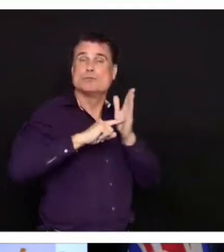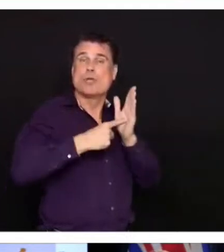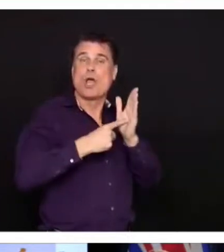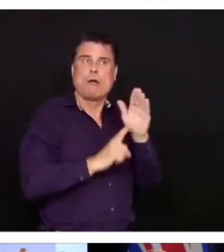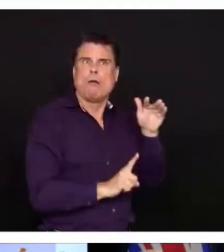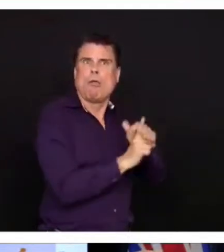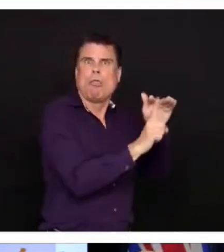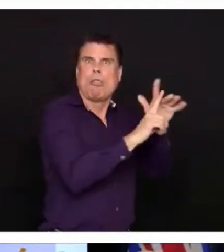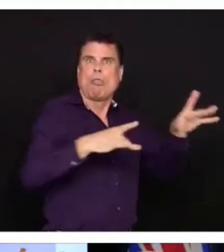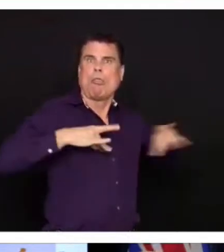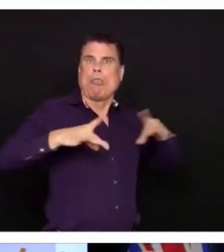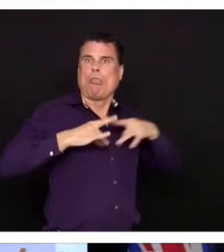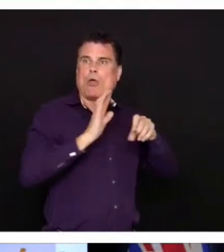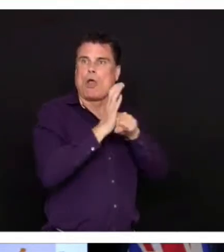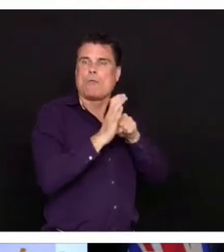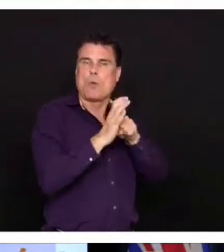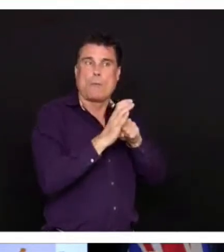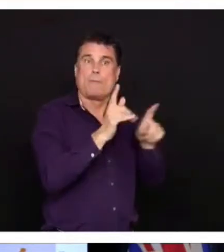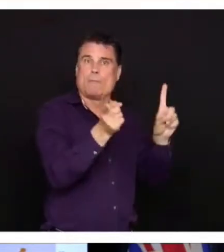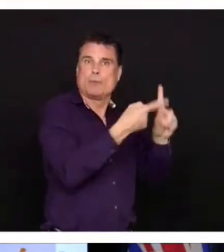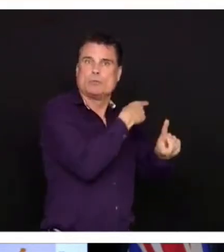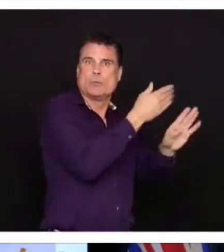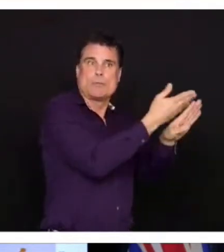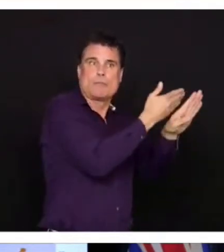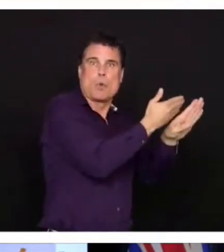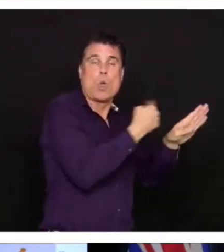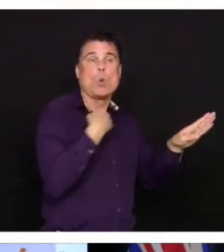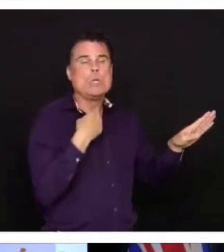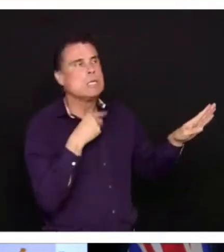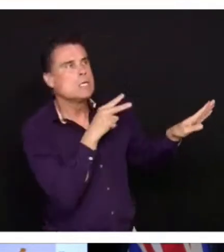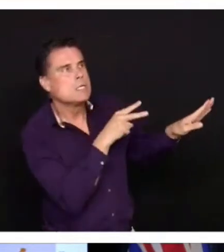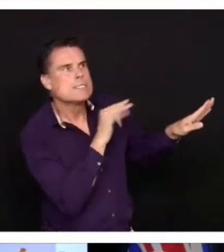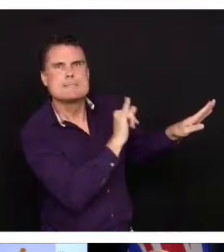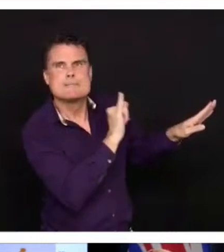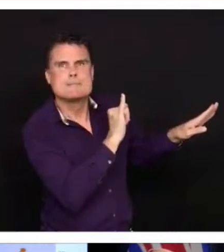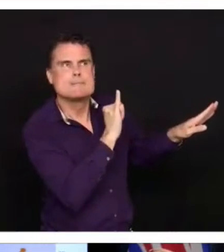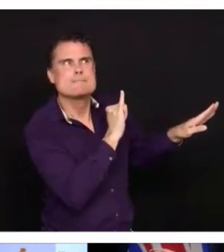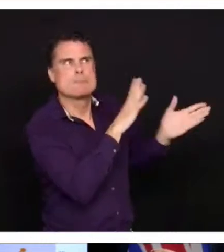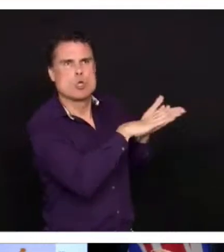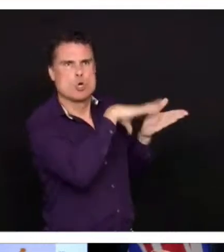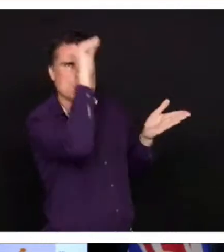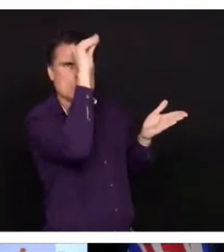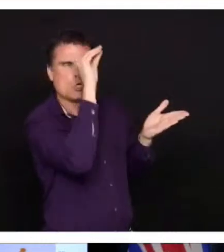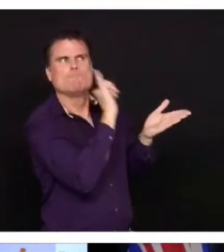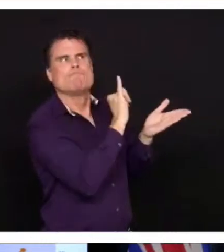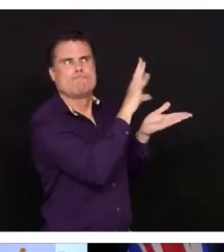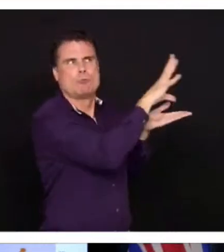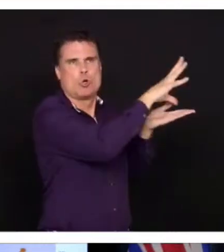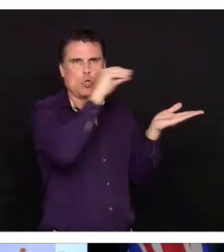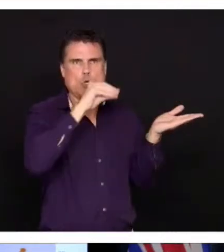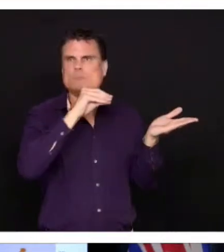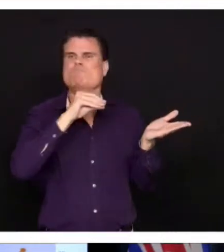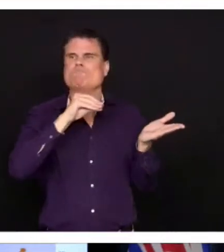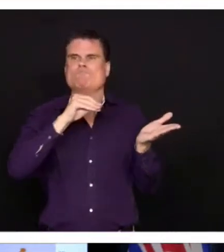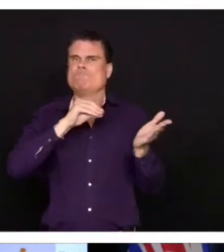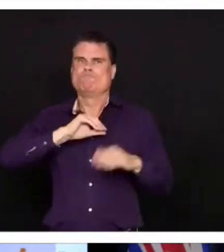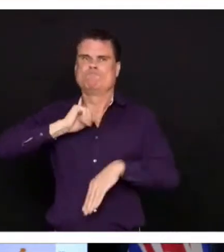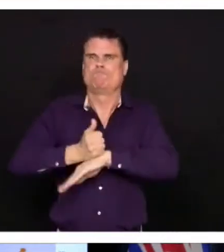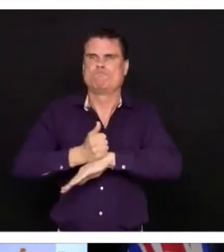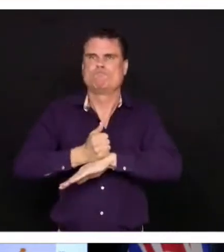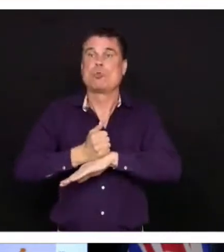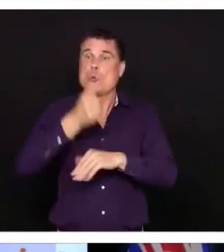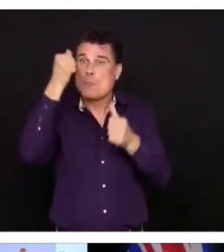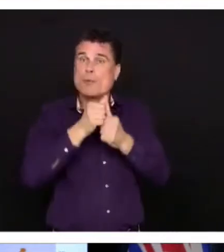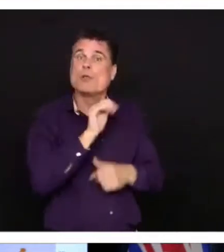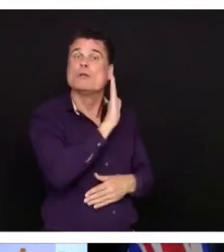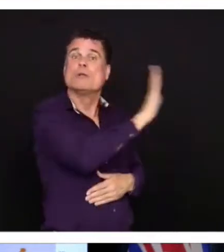break happened to be prior to ours. And we, in our discussions across the province, they started to recognize